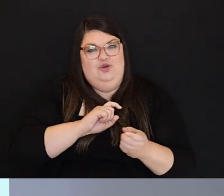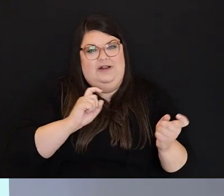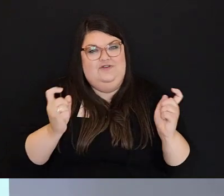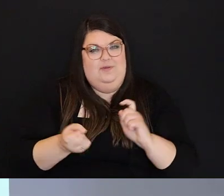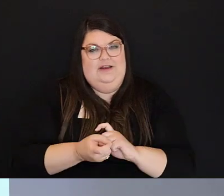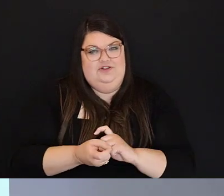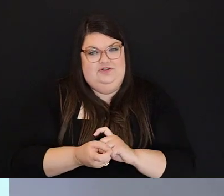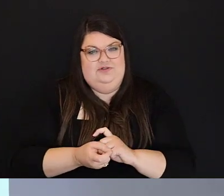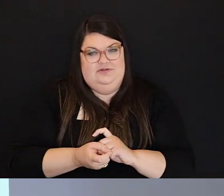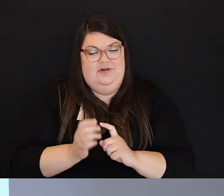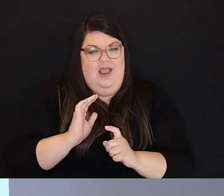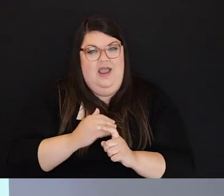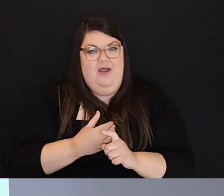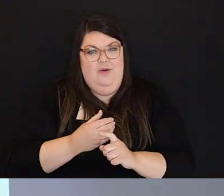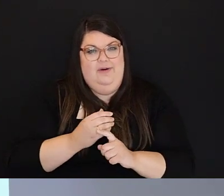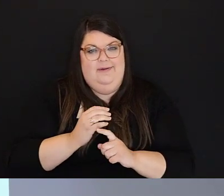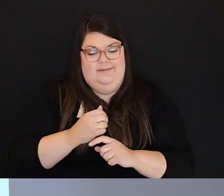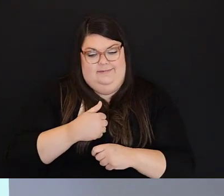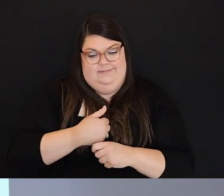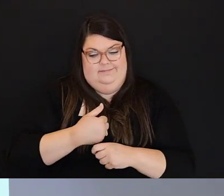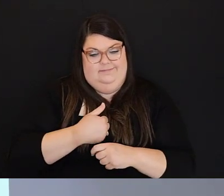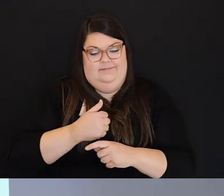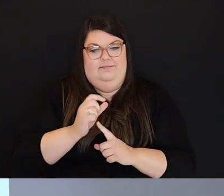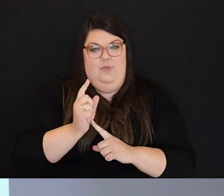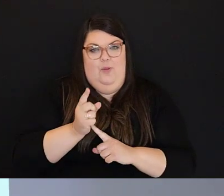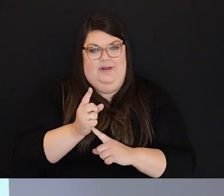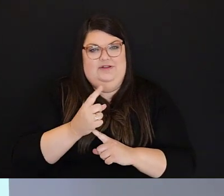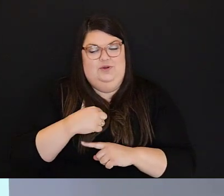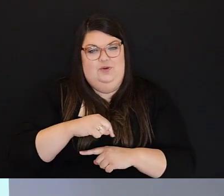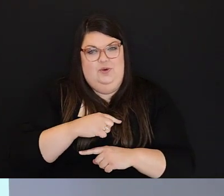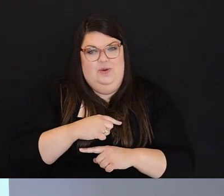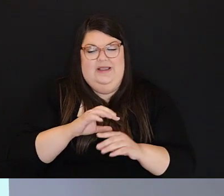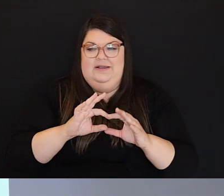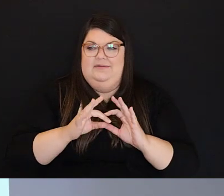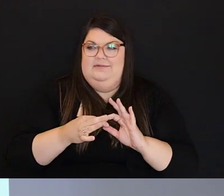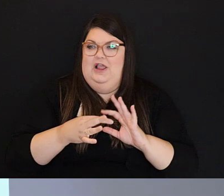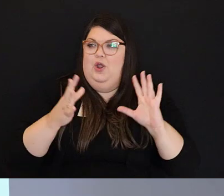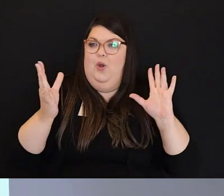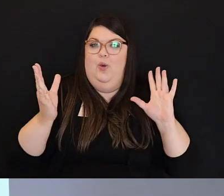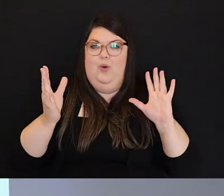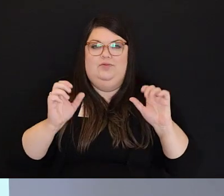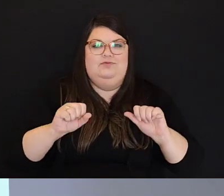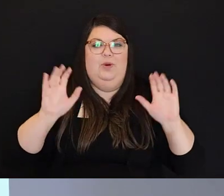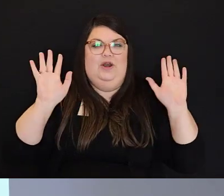own moments where we like surrender and let go, and